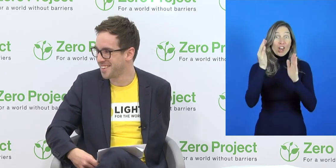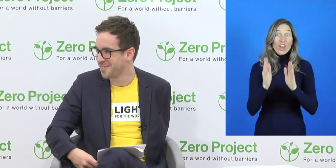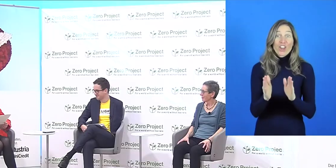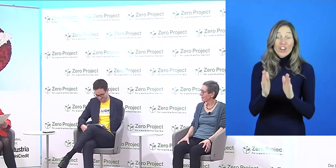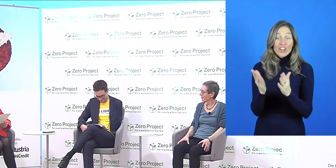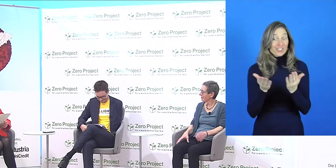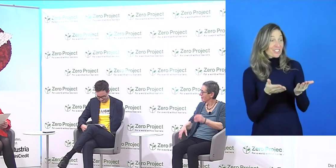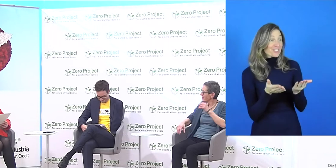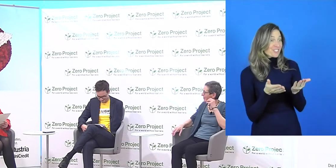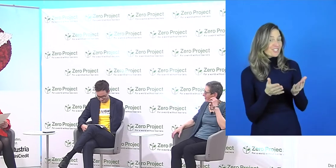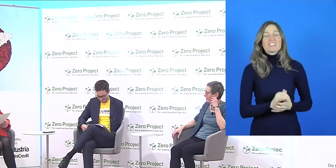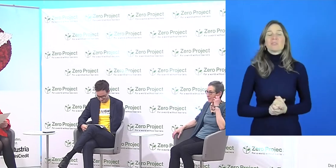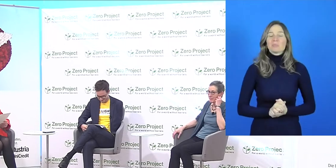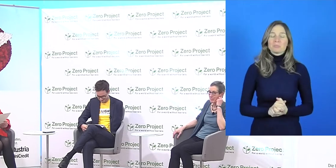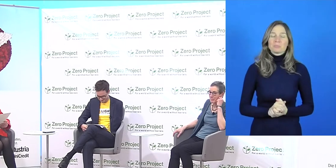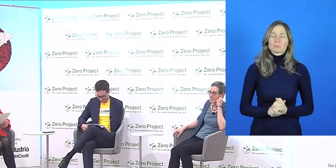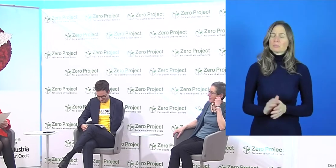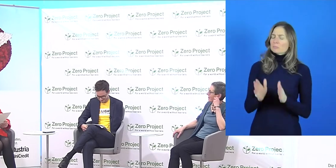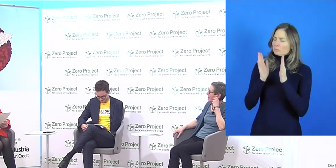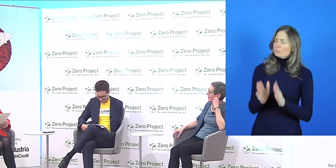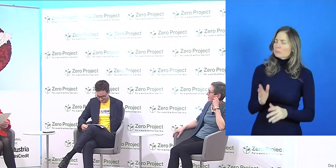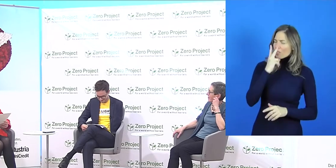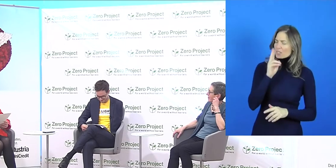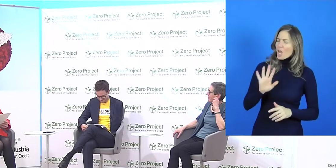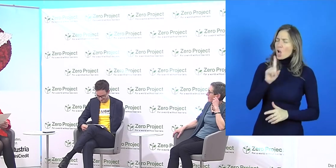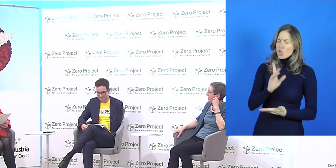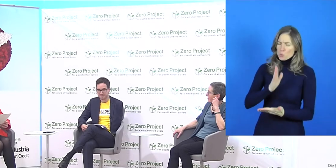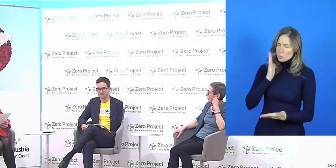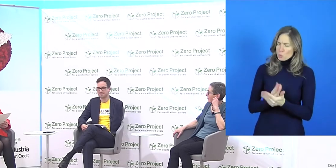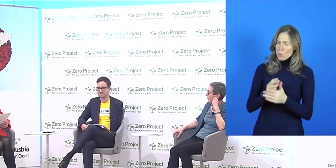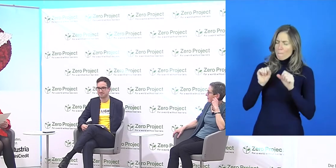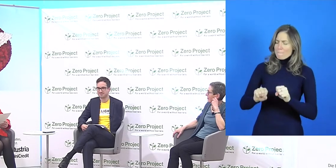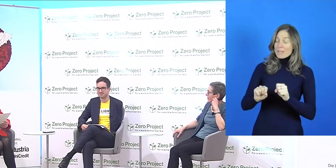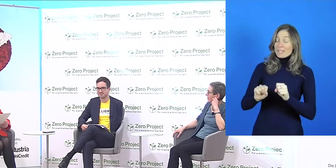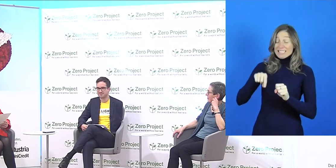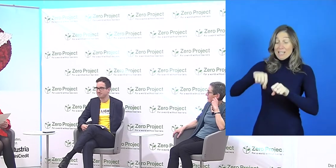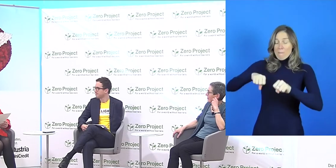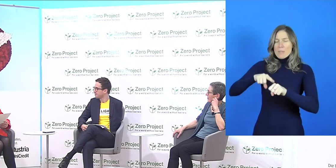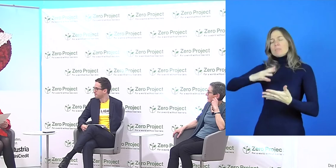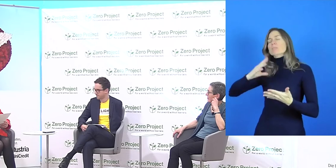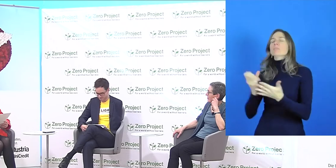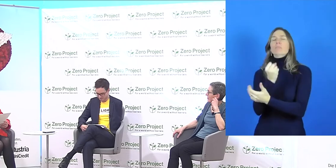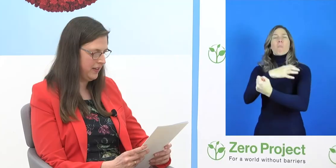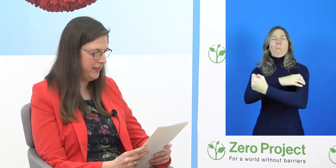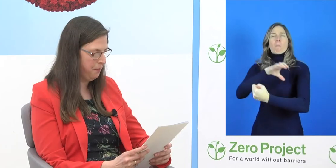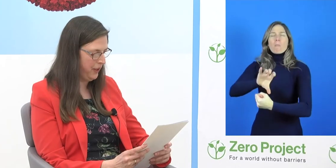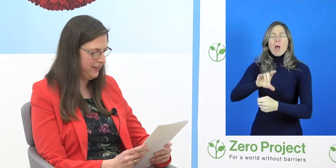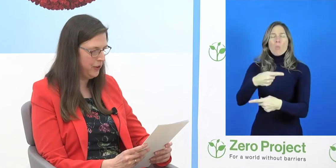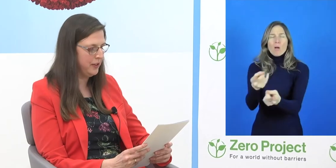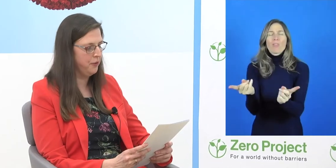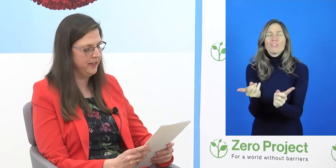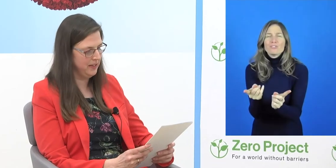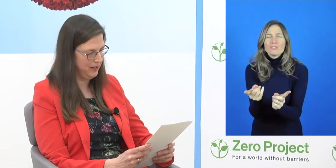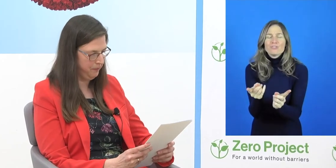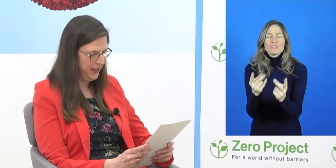She saw her true abilities and utilized them in empowering others. She saw her potentials and embraced